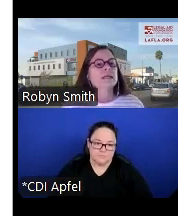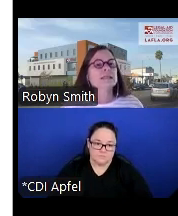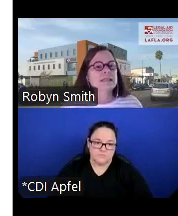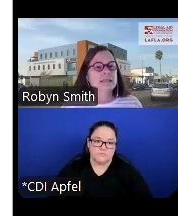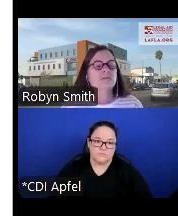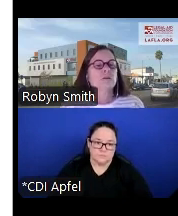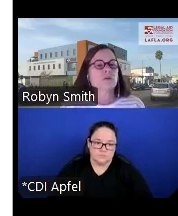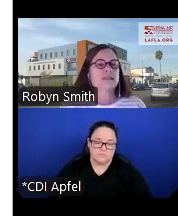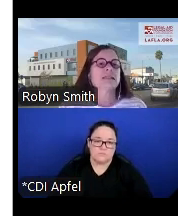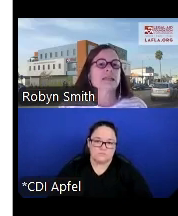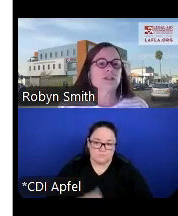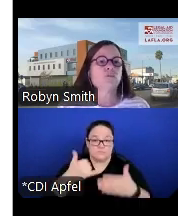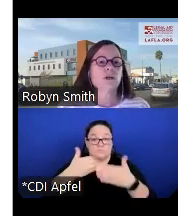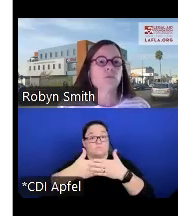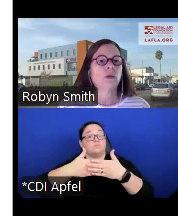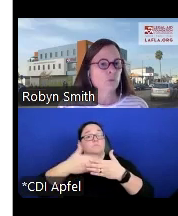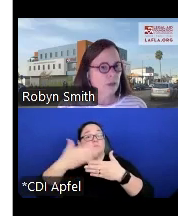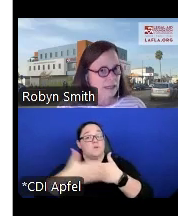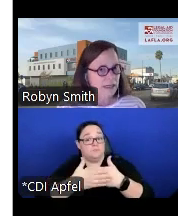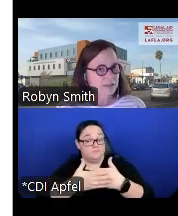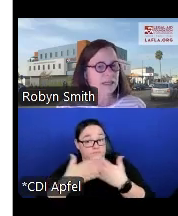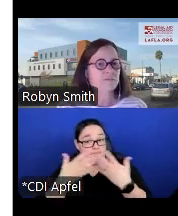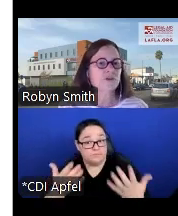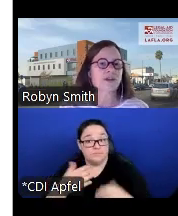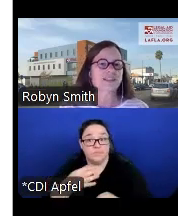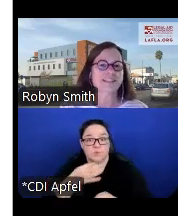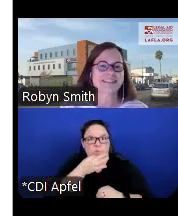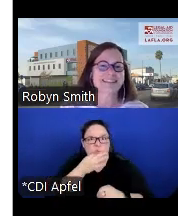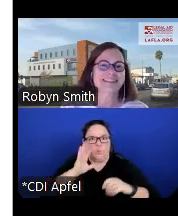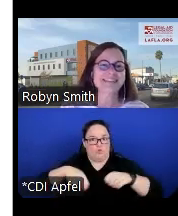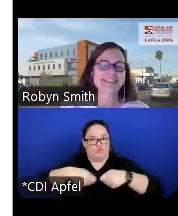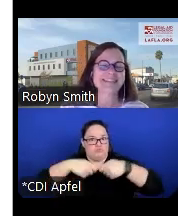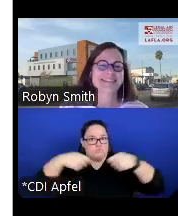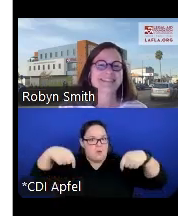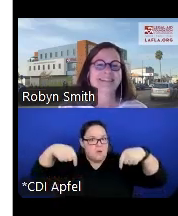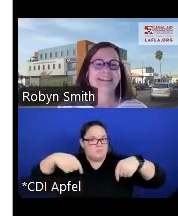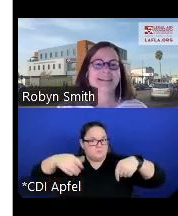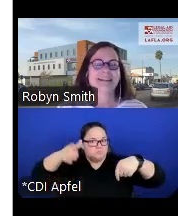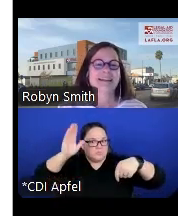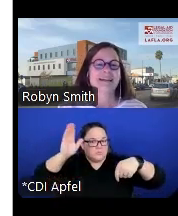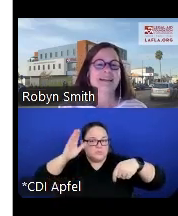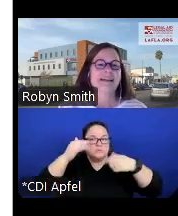So we're getting to the end of our presentation where we will have time for questions.